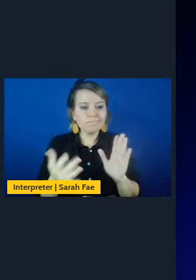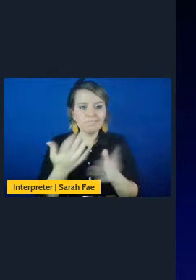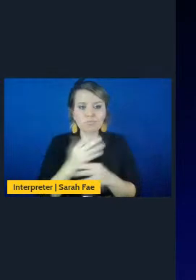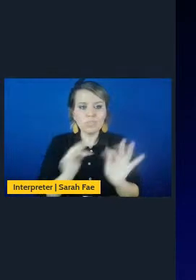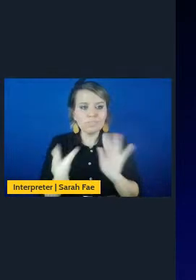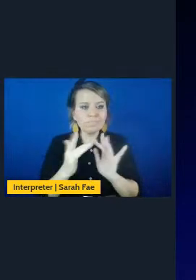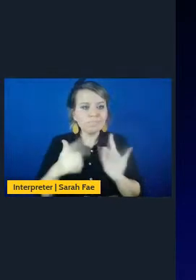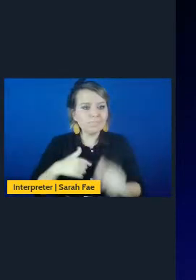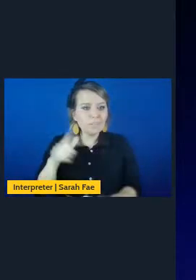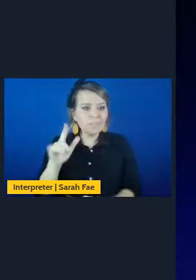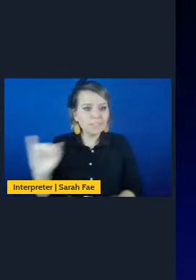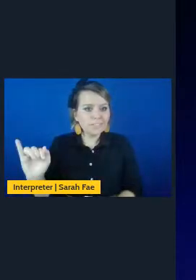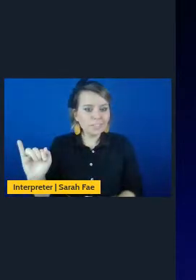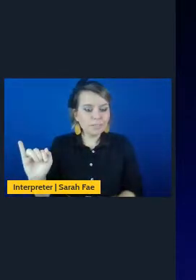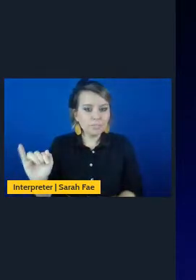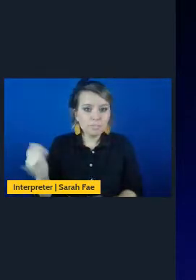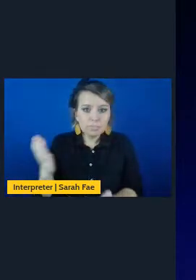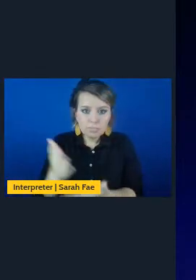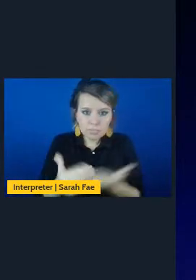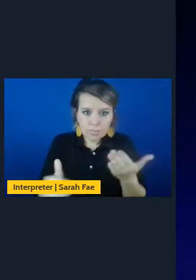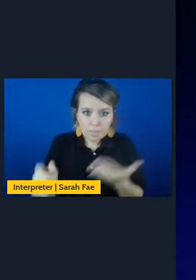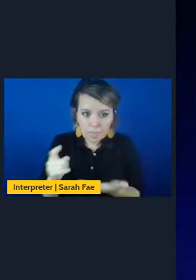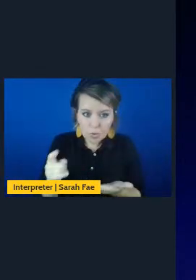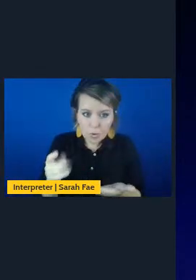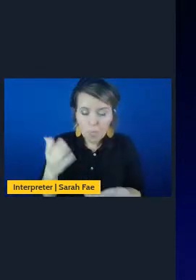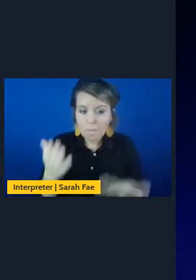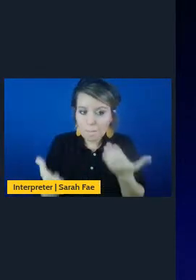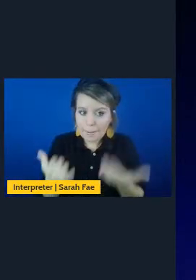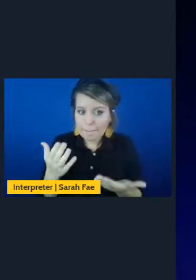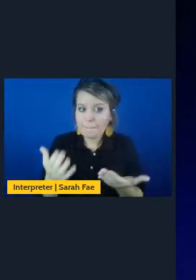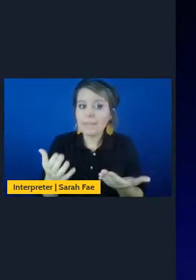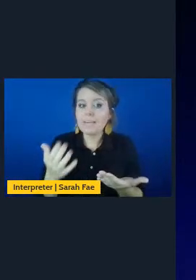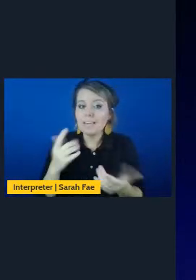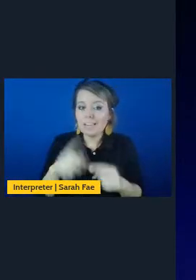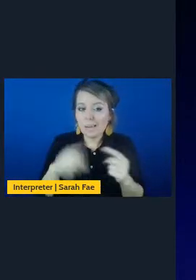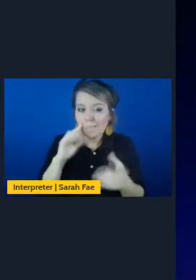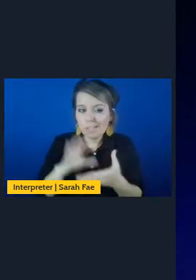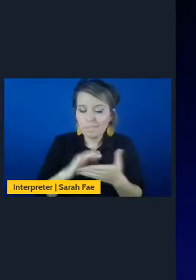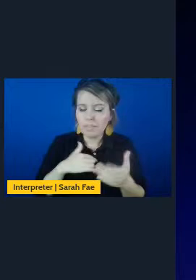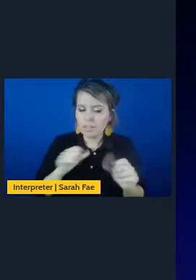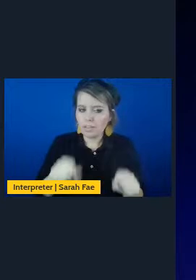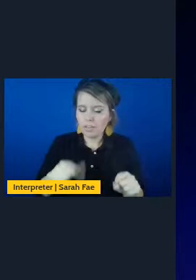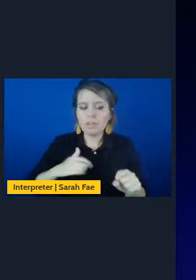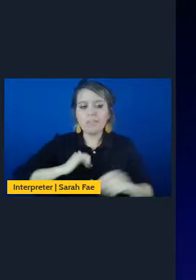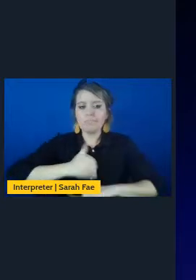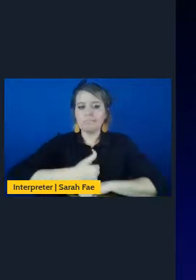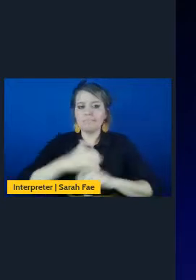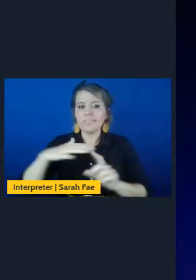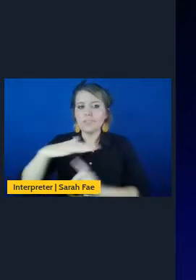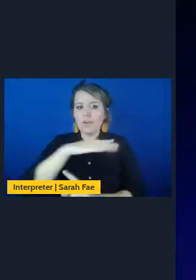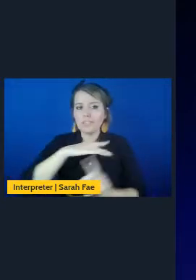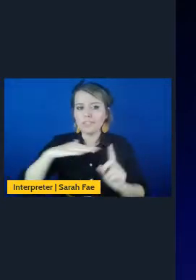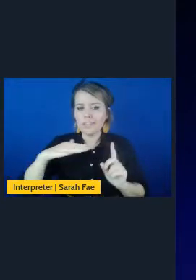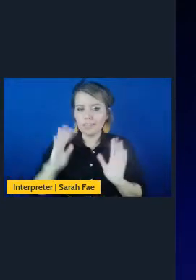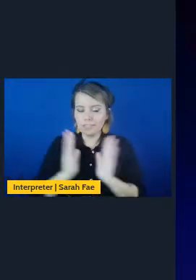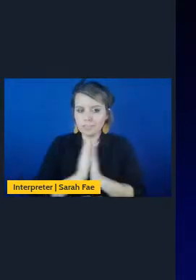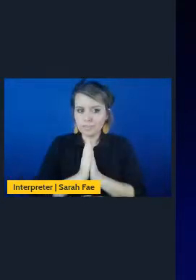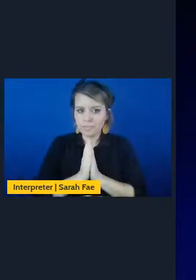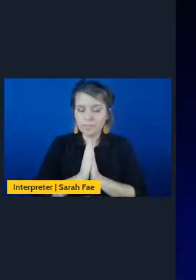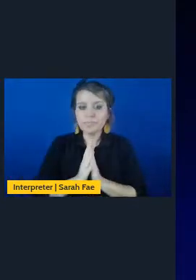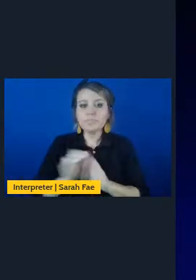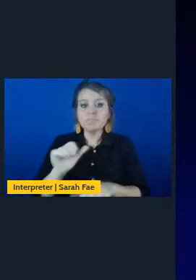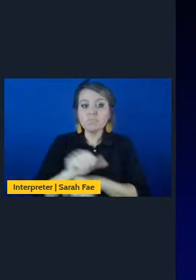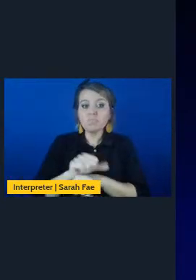can probably relate to this. I certainly can. So just to set the context real quick, working on Kubernetes